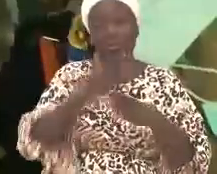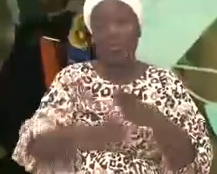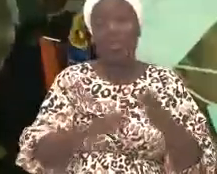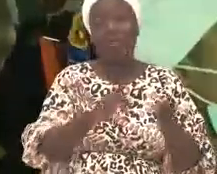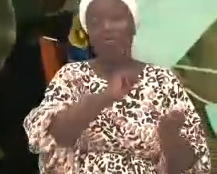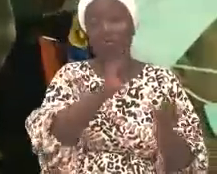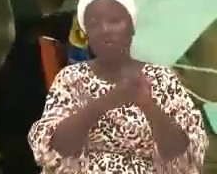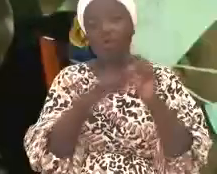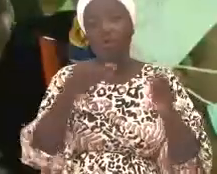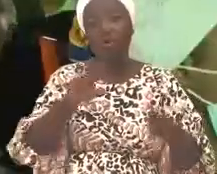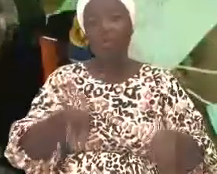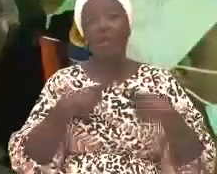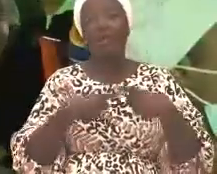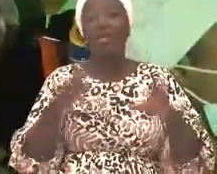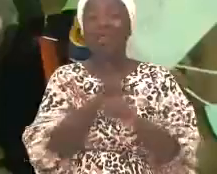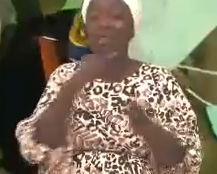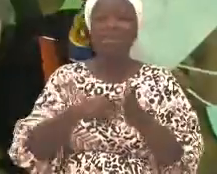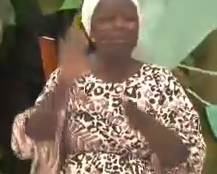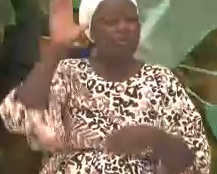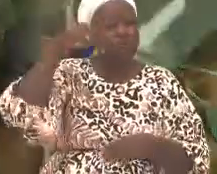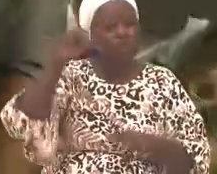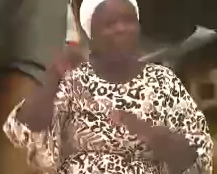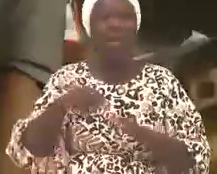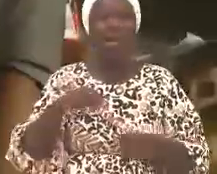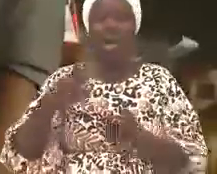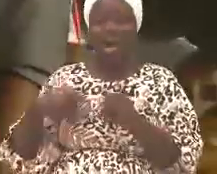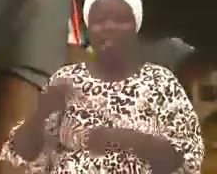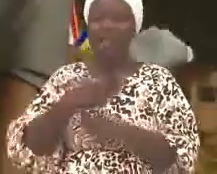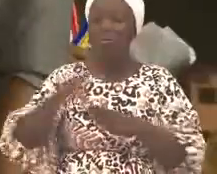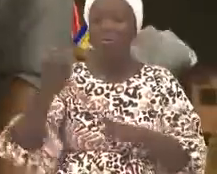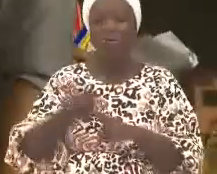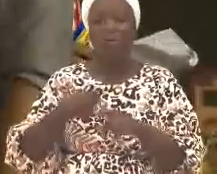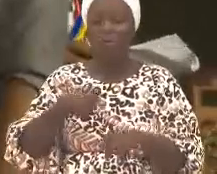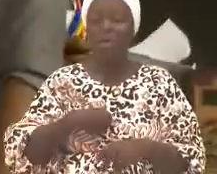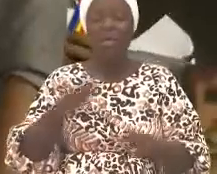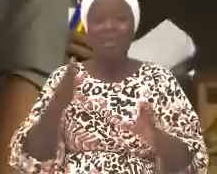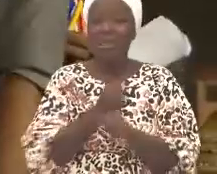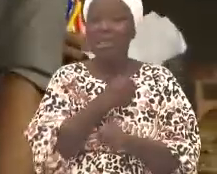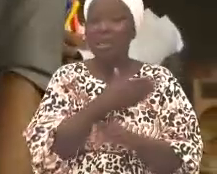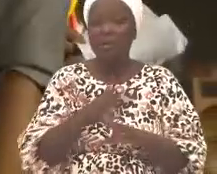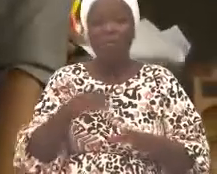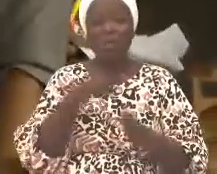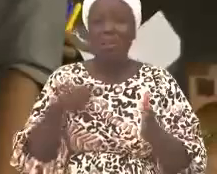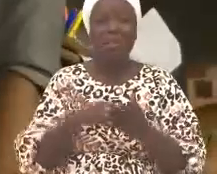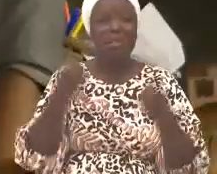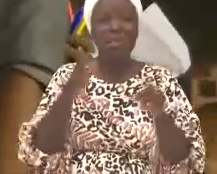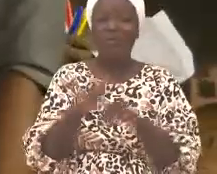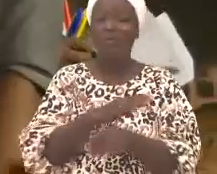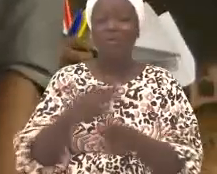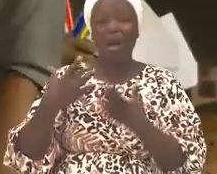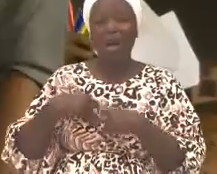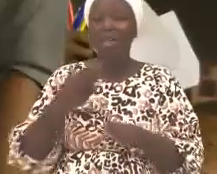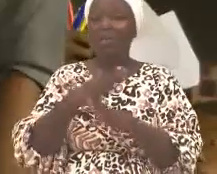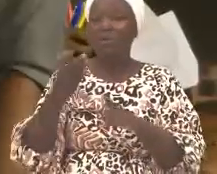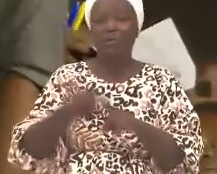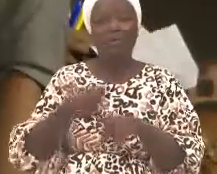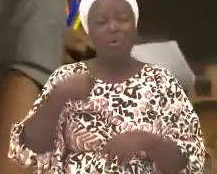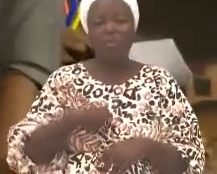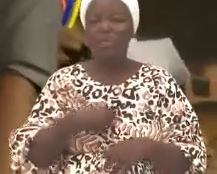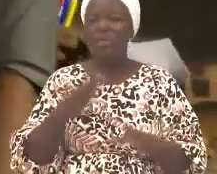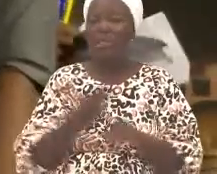life. Take this stubborn heart away from me. Take this sinful heart away from me. Take this stony heart away from